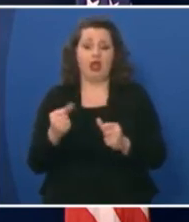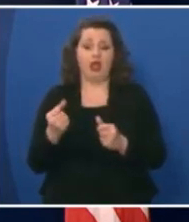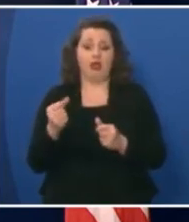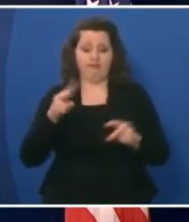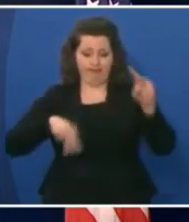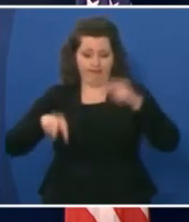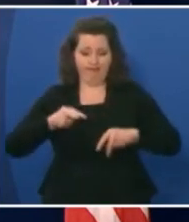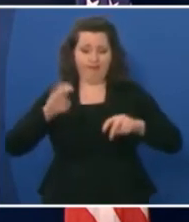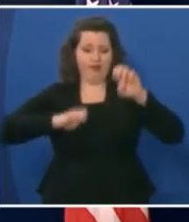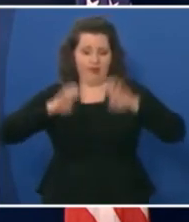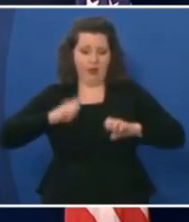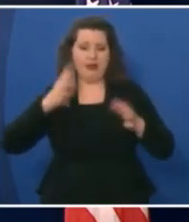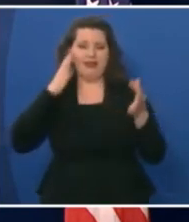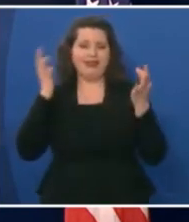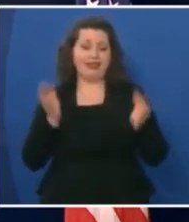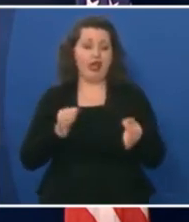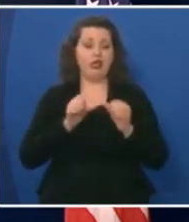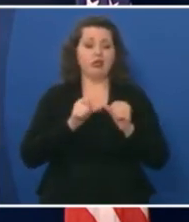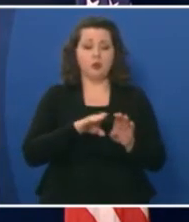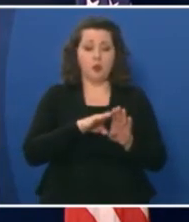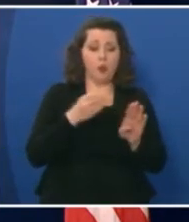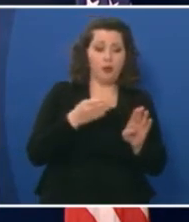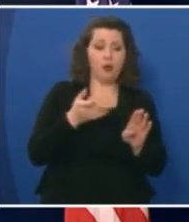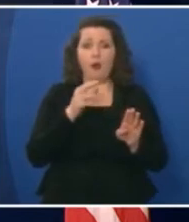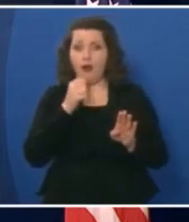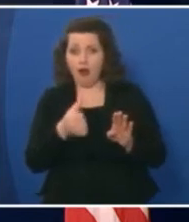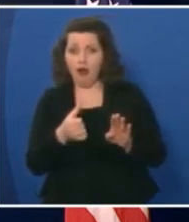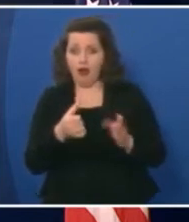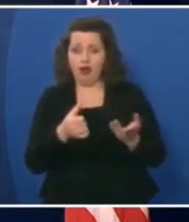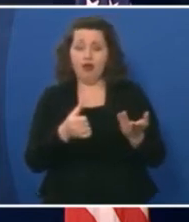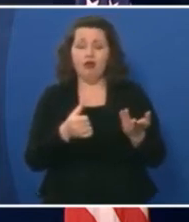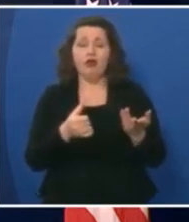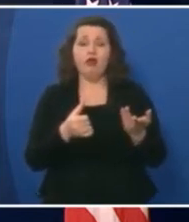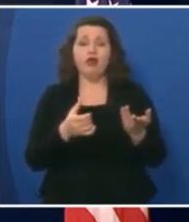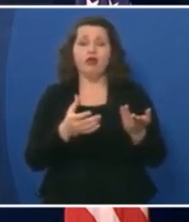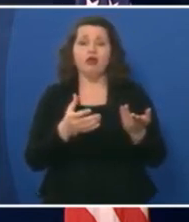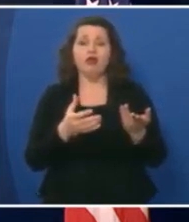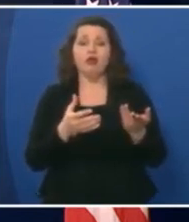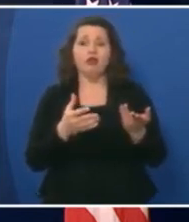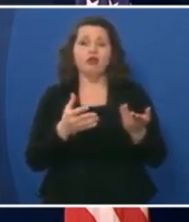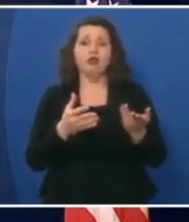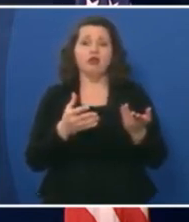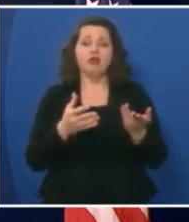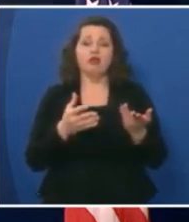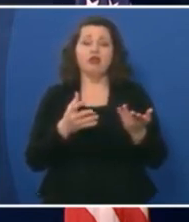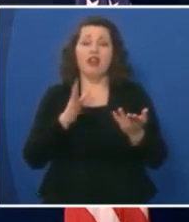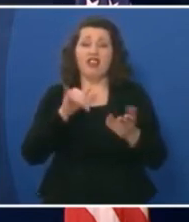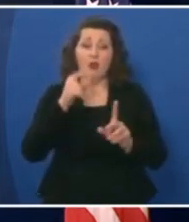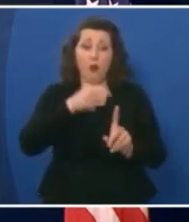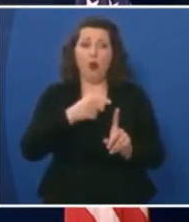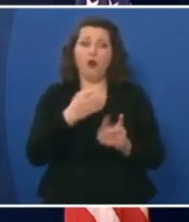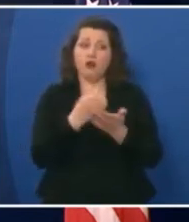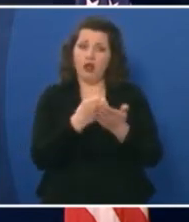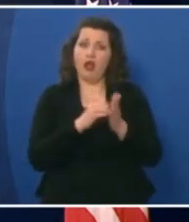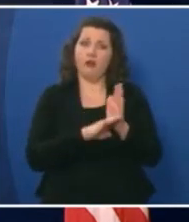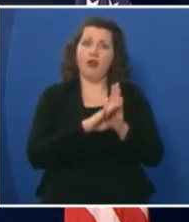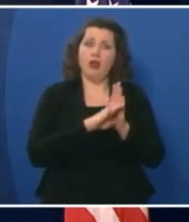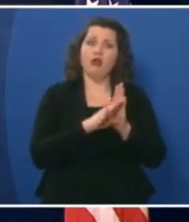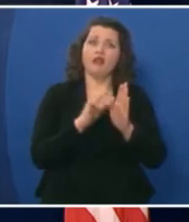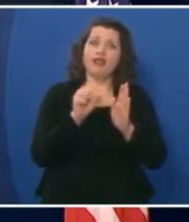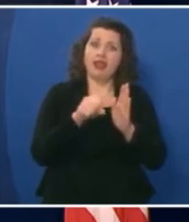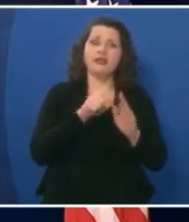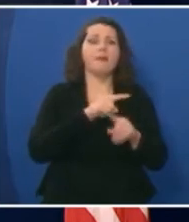continue to reopen Iowa to get not only to bring our economy back, but to make sure that we're doing it